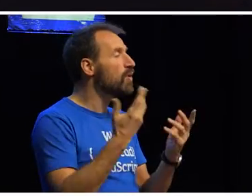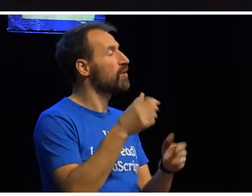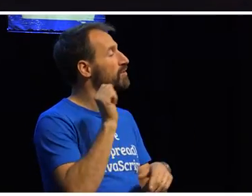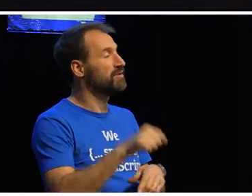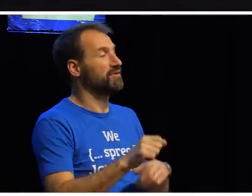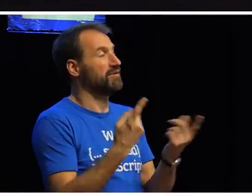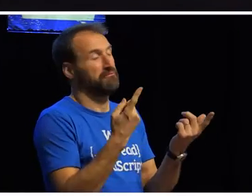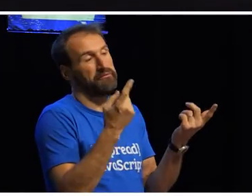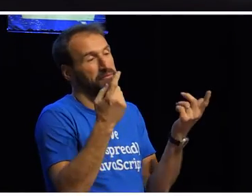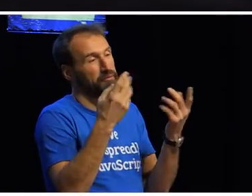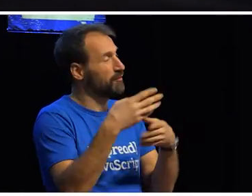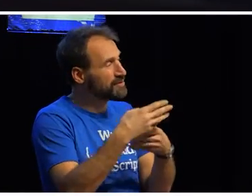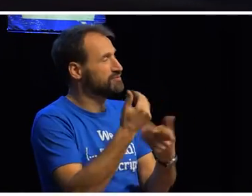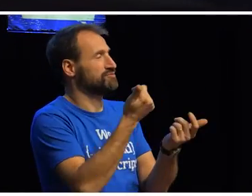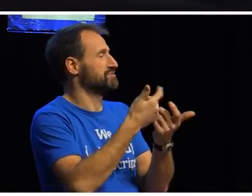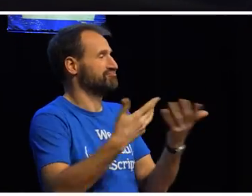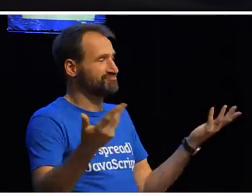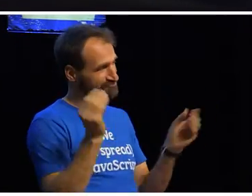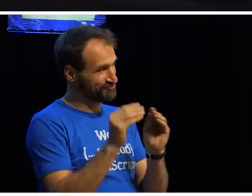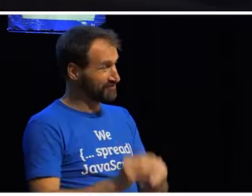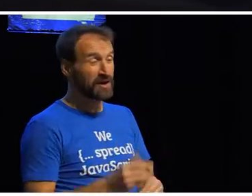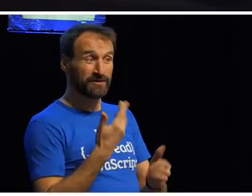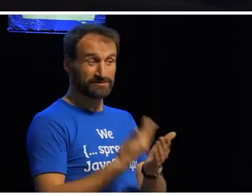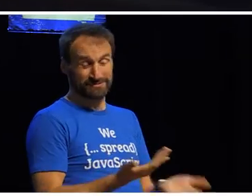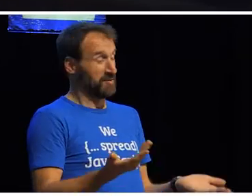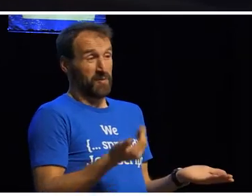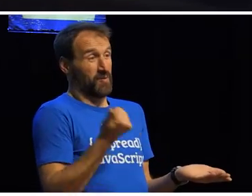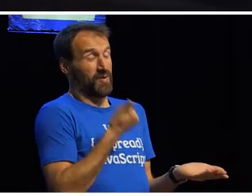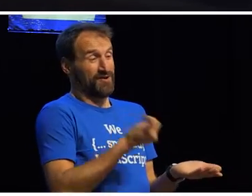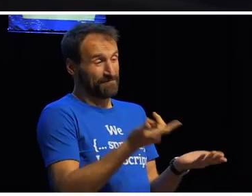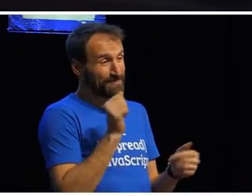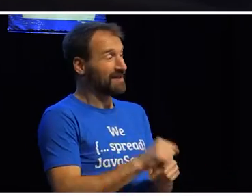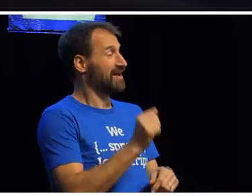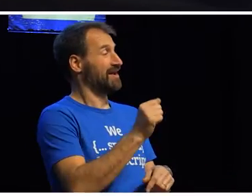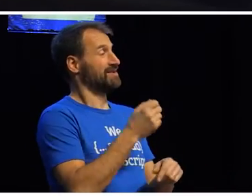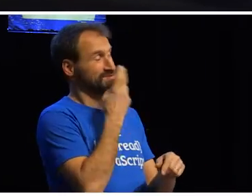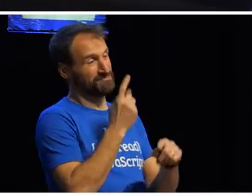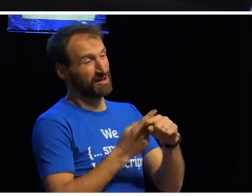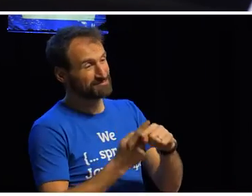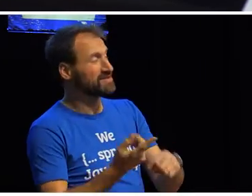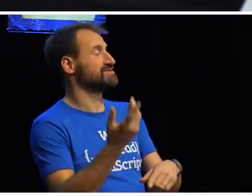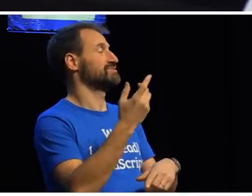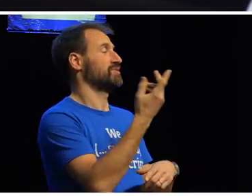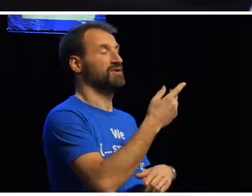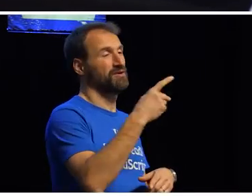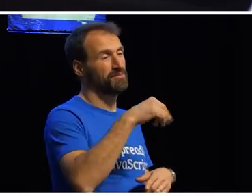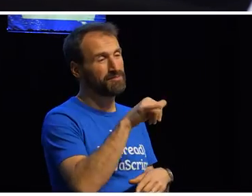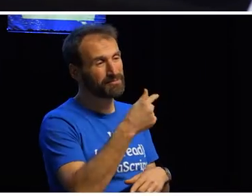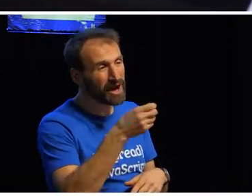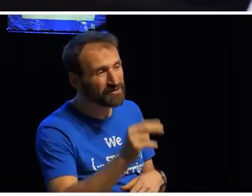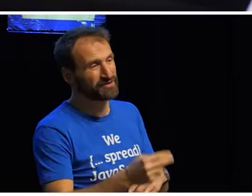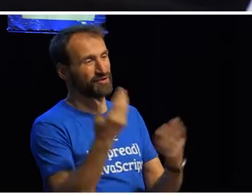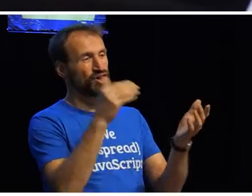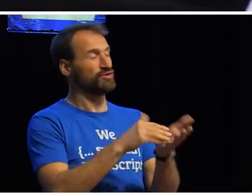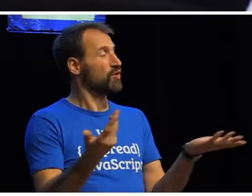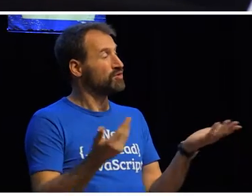Pi. So there are more languages of choices, not just C and stuff. C++. You can use Python and other stuff too. So I've tried with Python